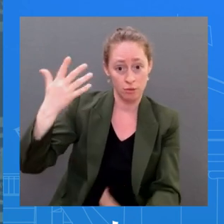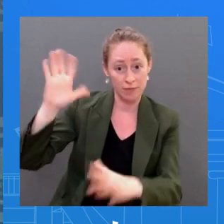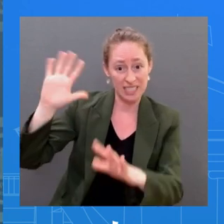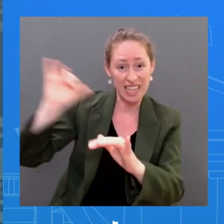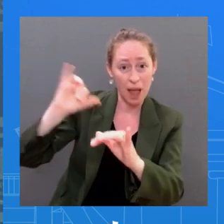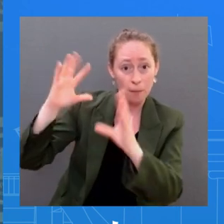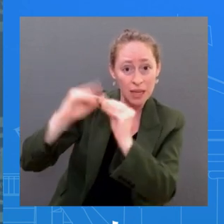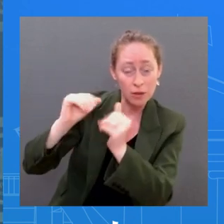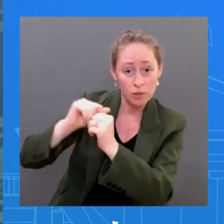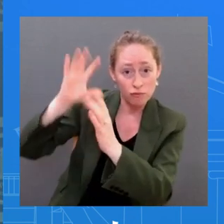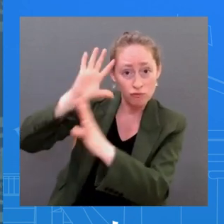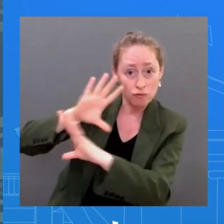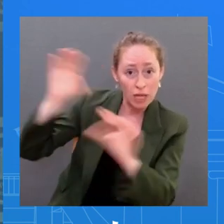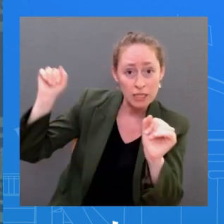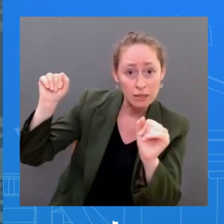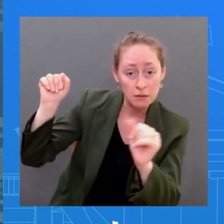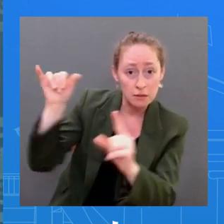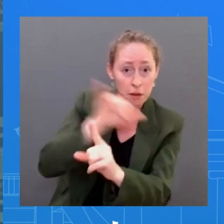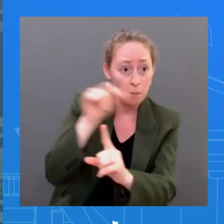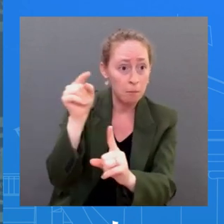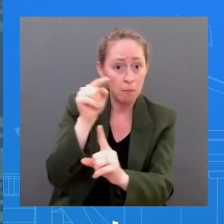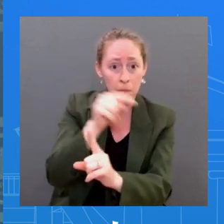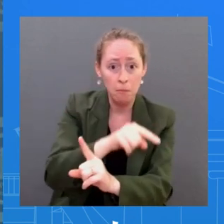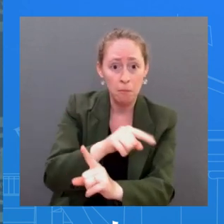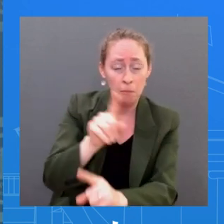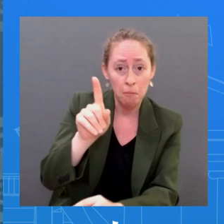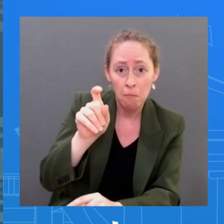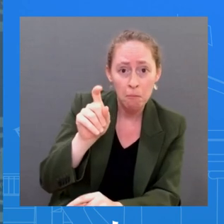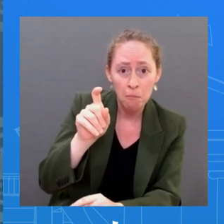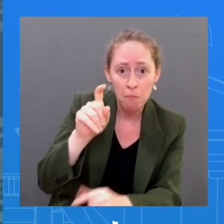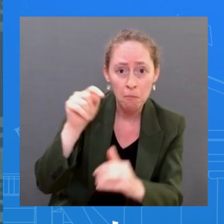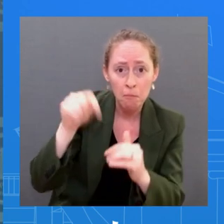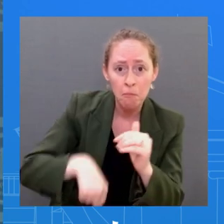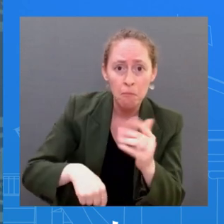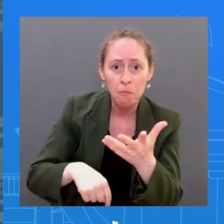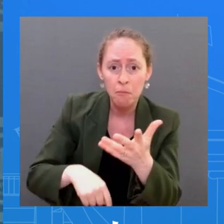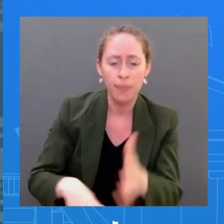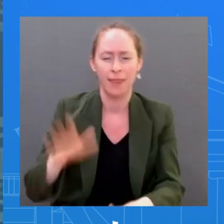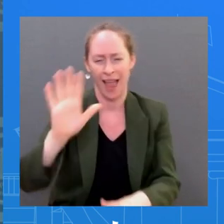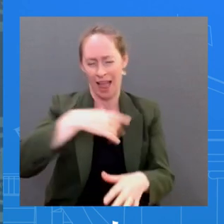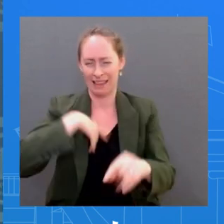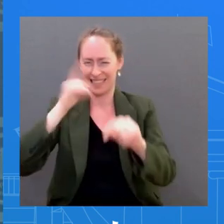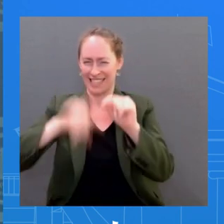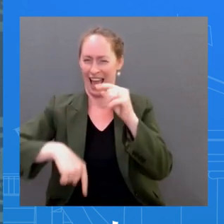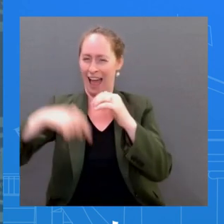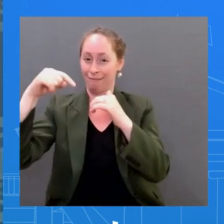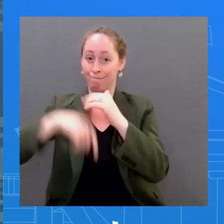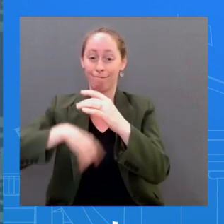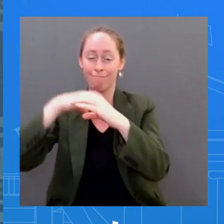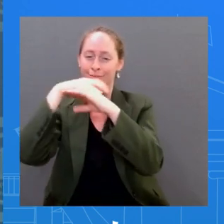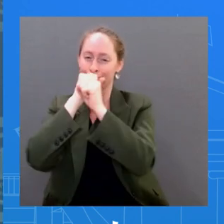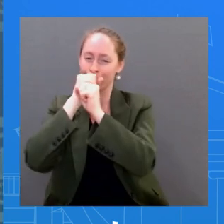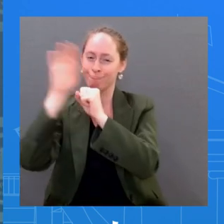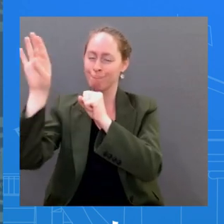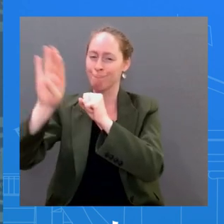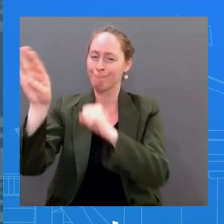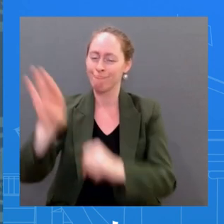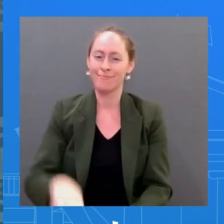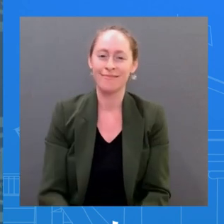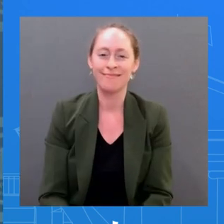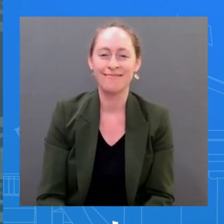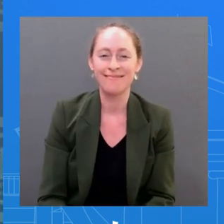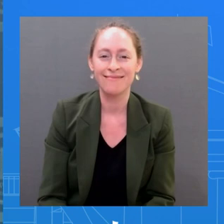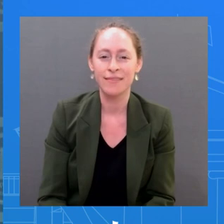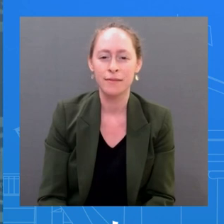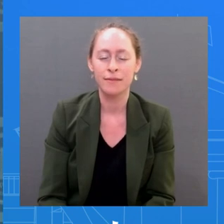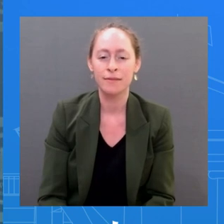imagine, the president went to Uvalde himself. He also met with many of the family members. He also is heard many